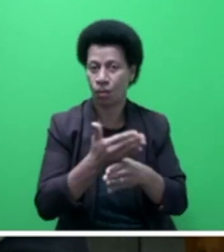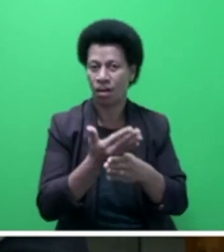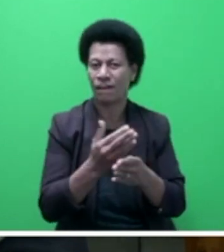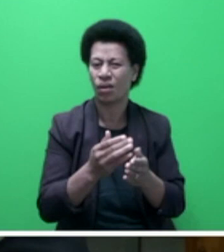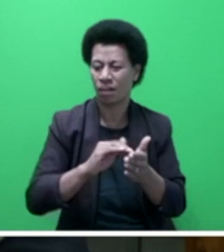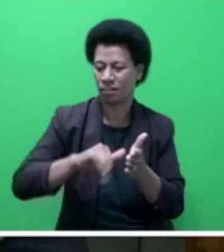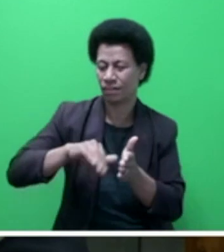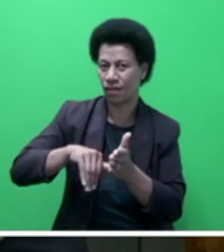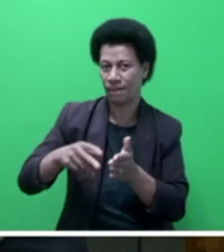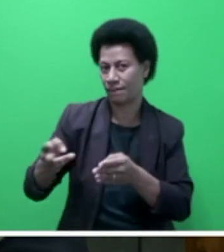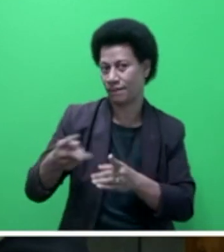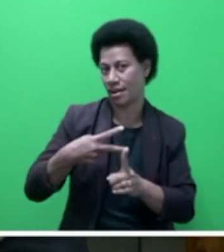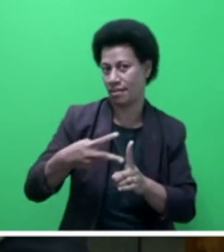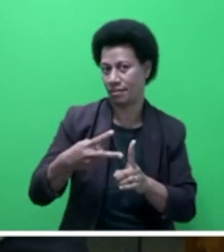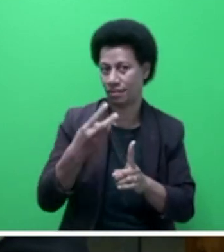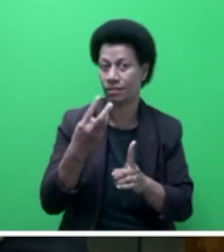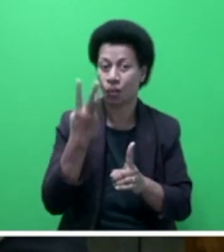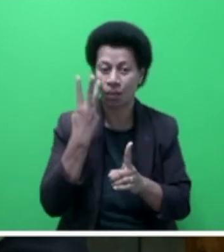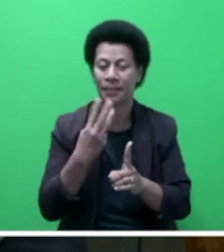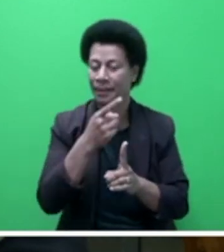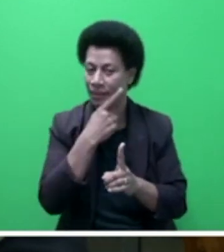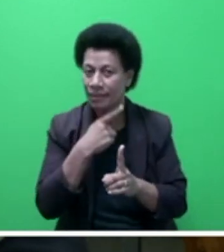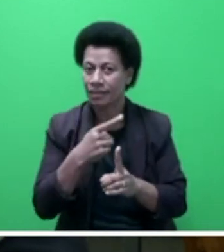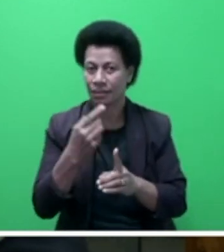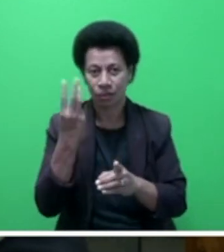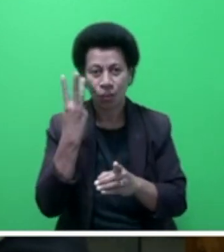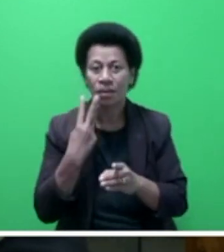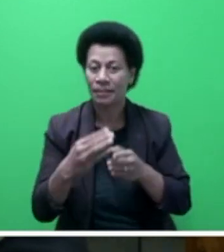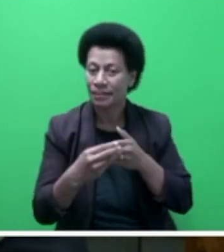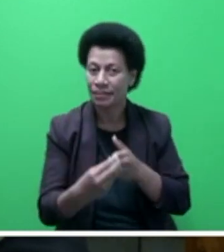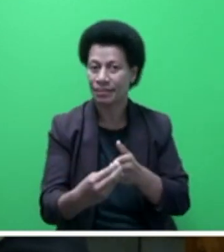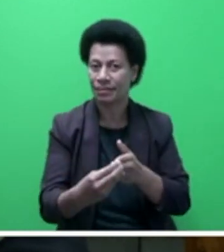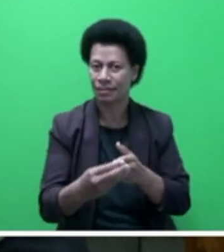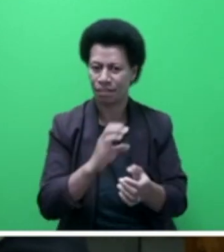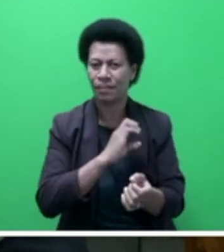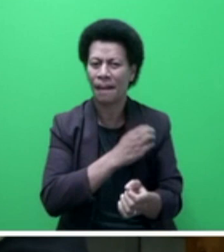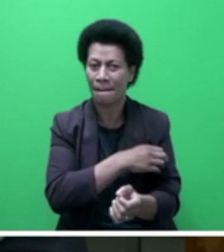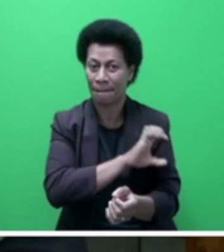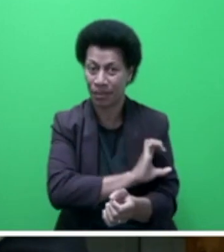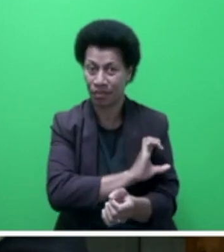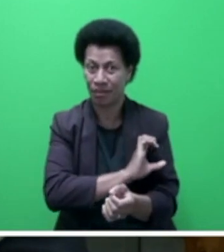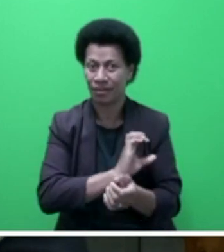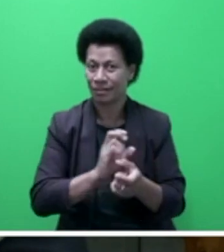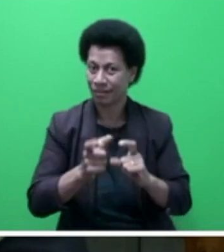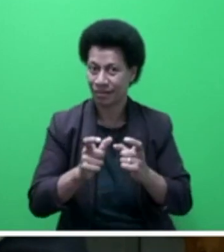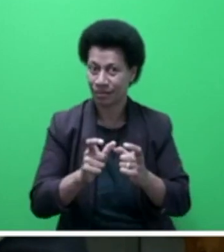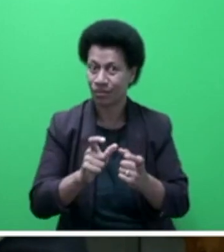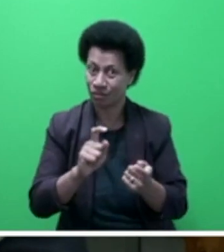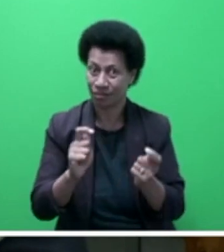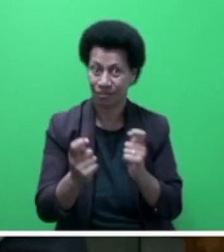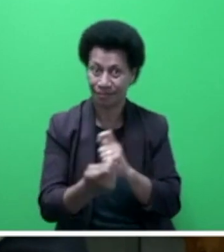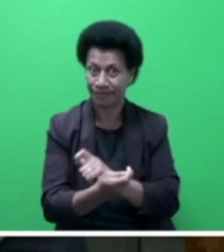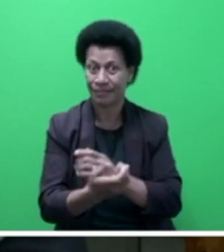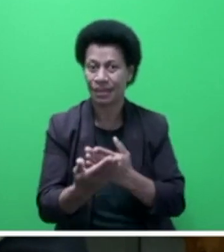violence against women and girls, women in leadership, women's economic empowerment, gender and climate action, and women's access to